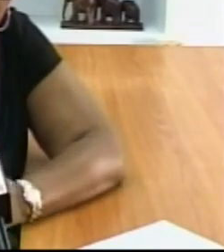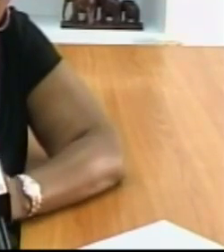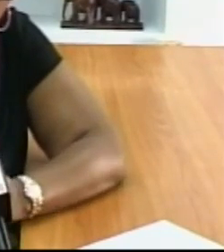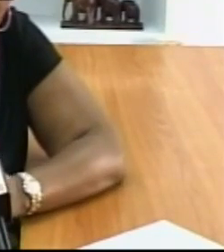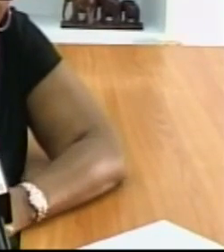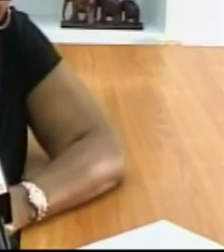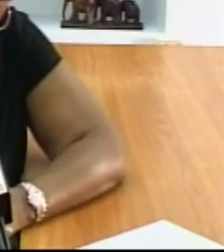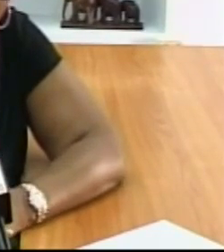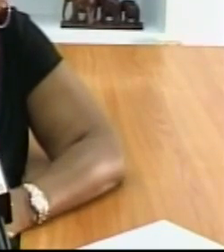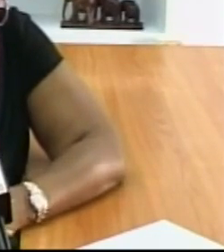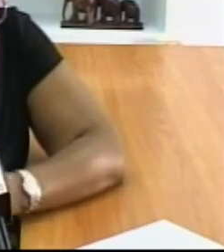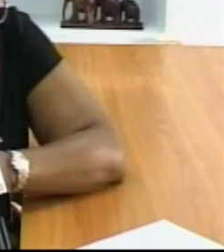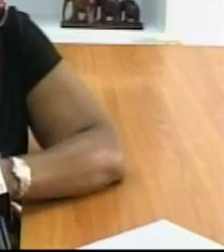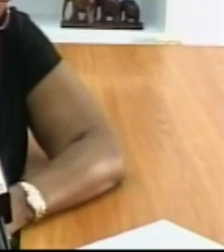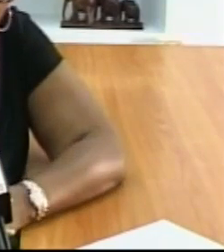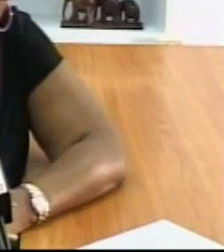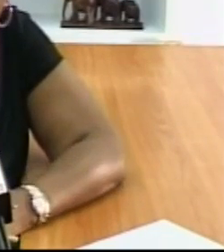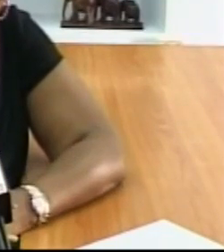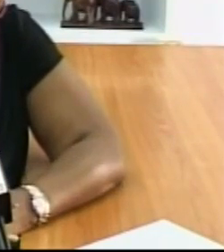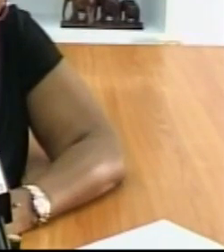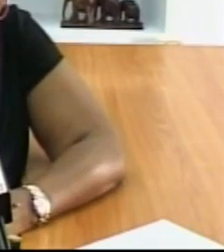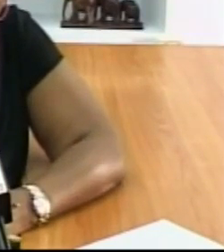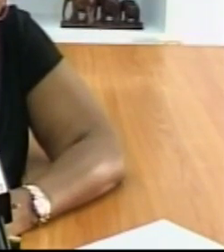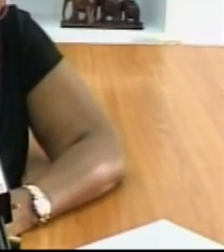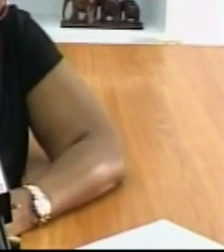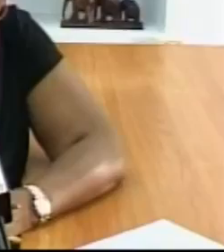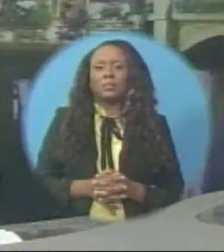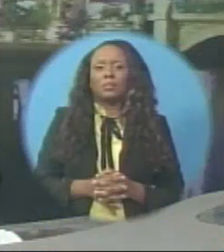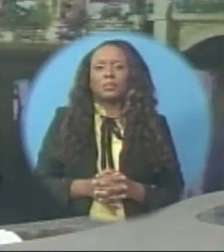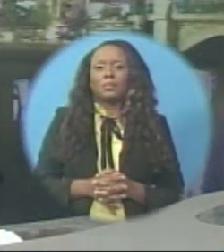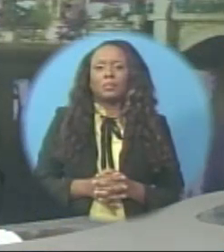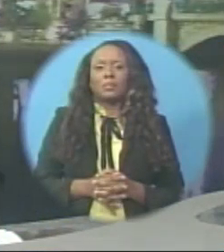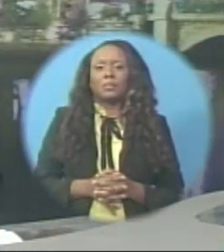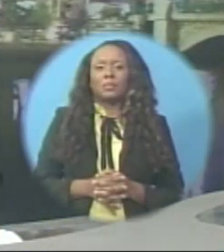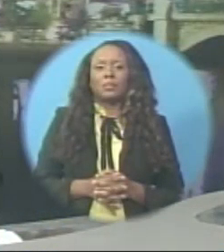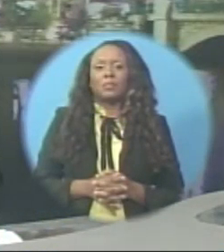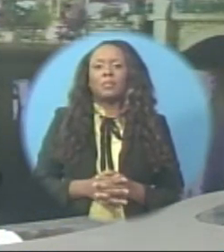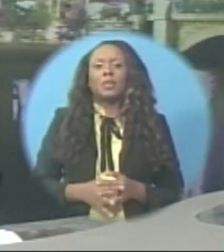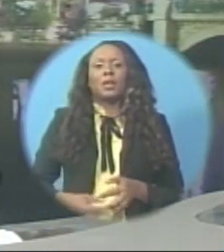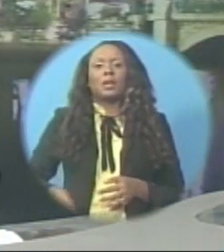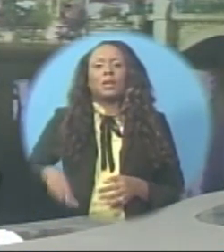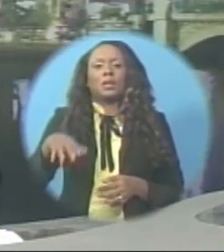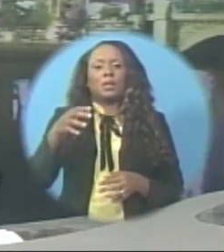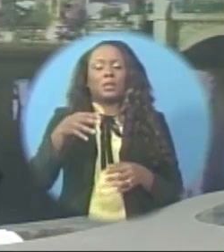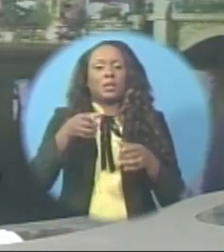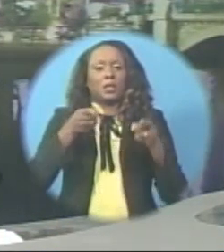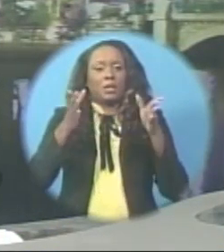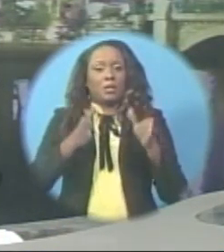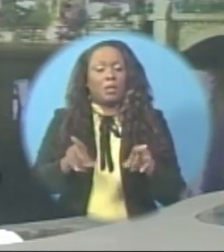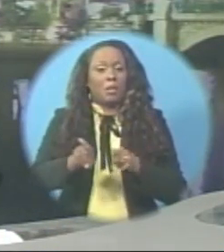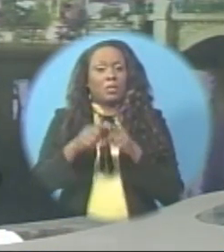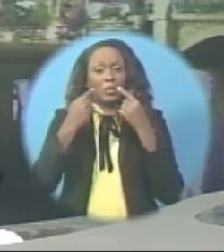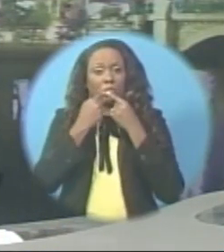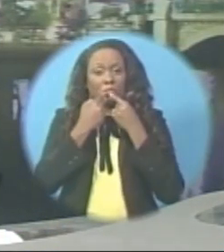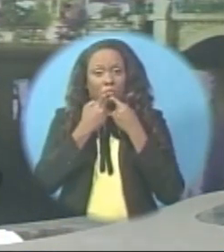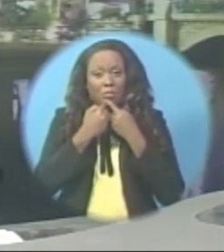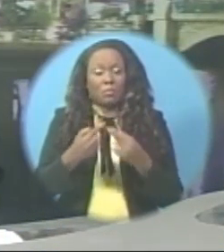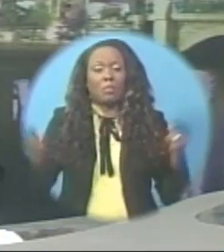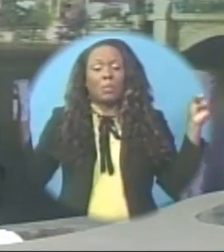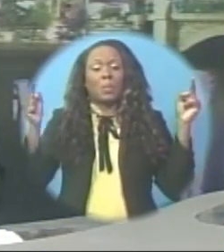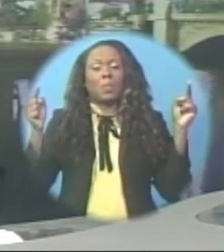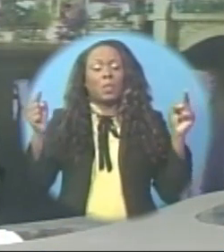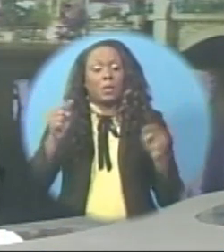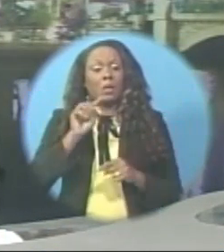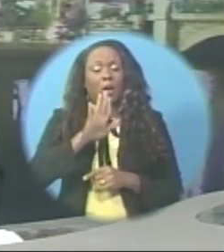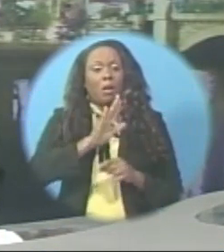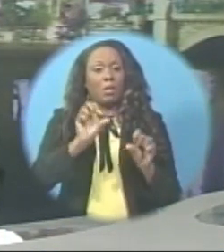invest much more time on values education. Meantime, the BFPA's executive director also announced